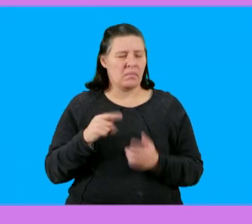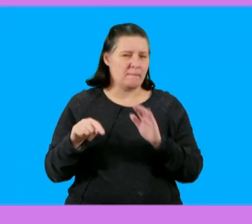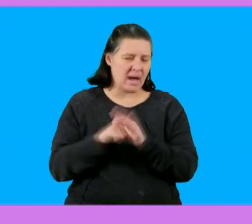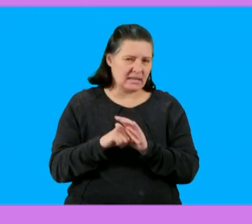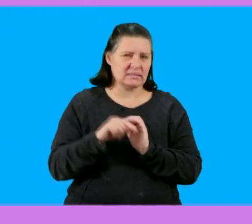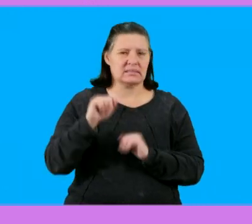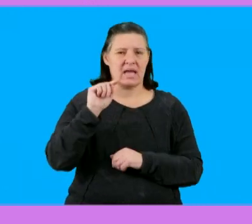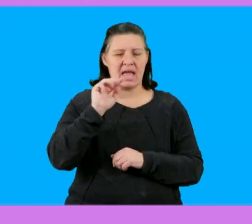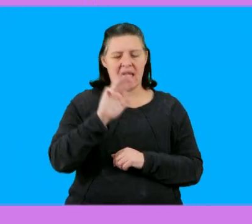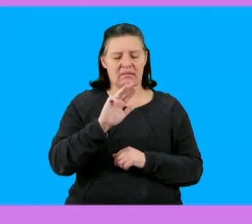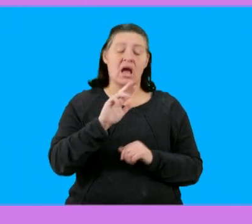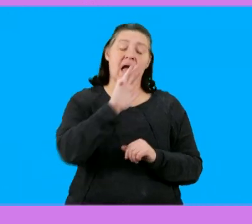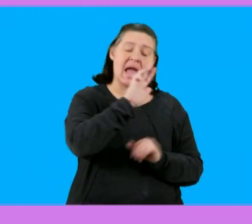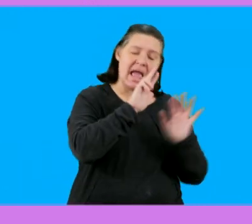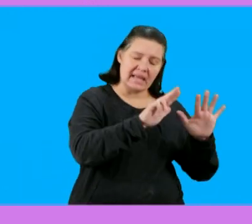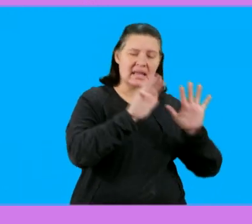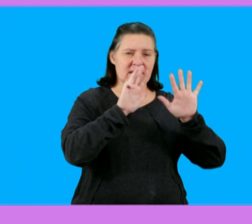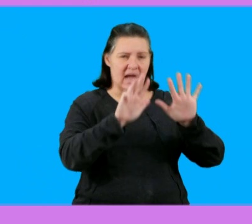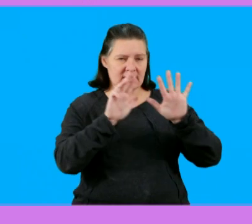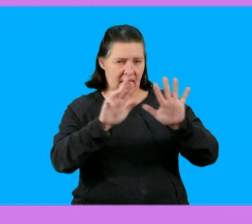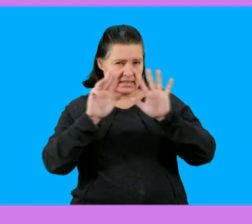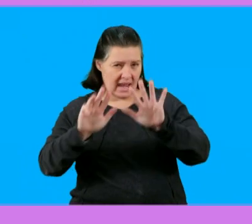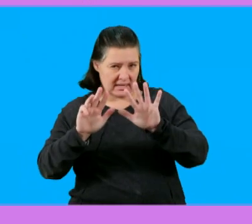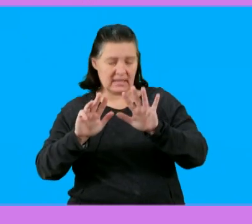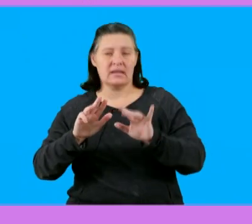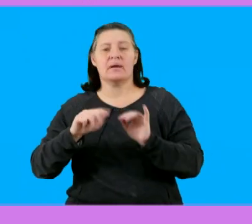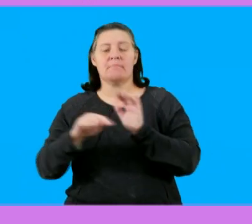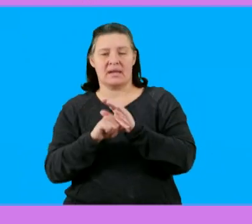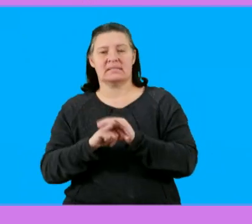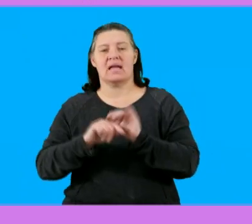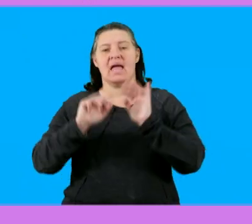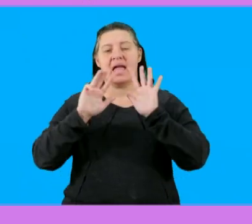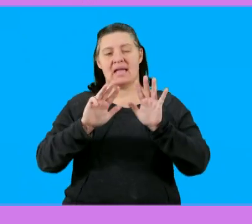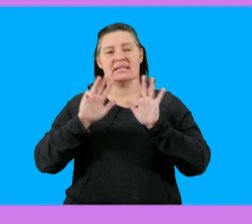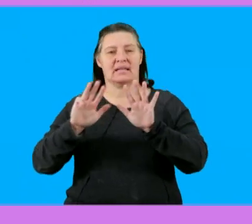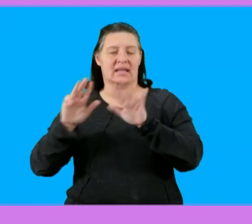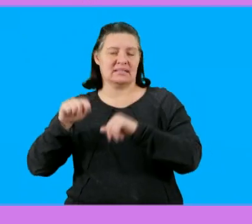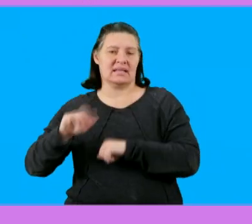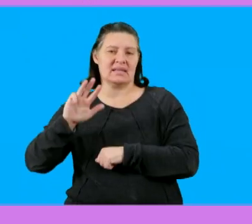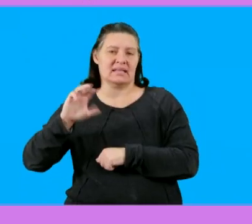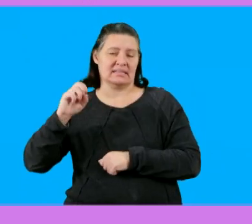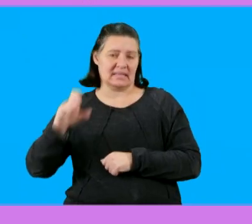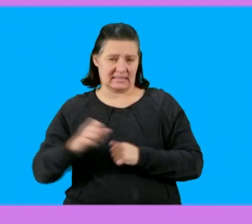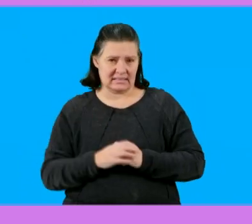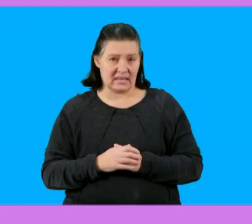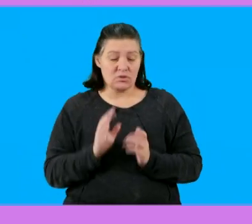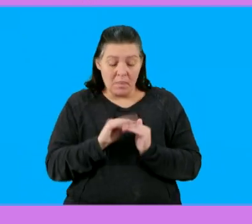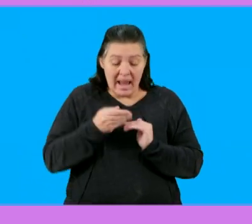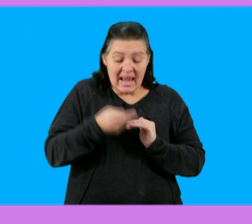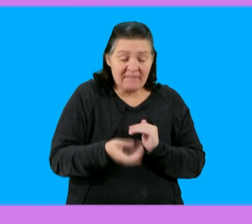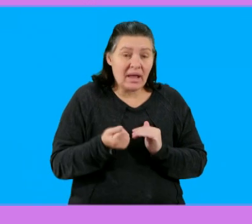minus 899 Rand and 90 cents. So therefore, the amount